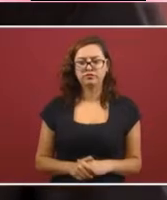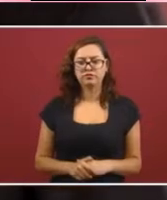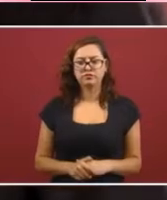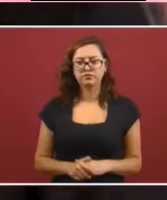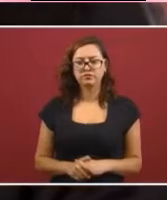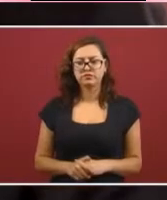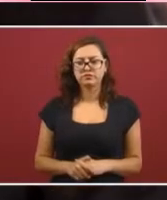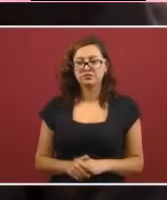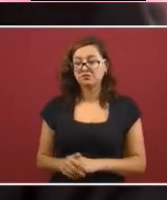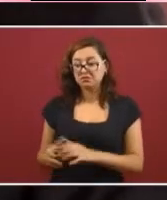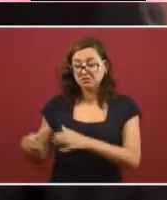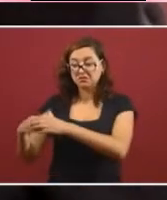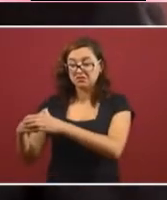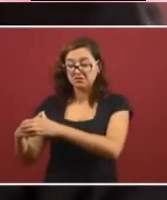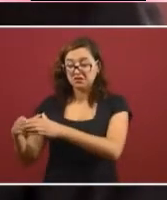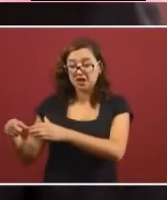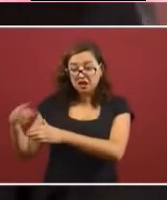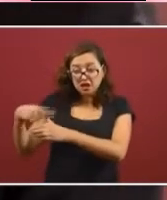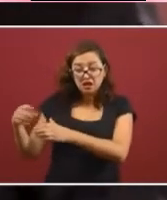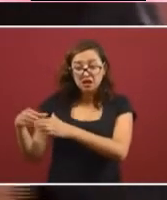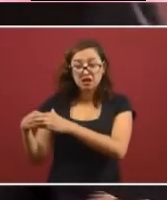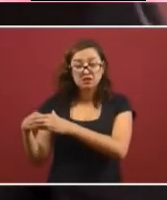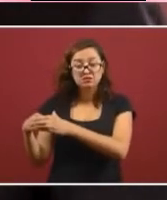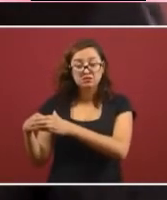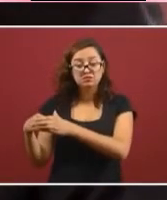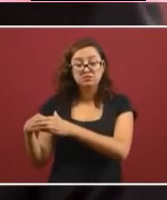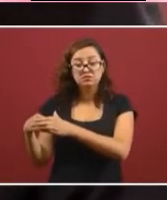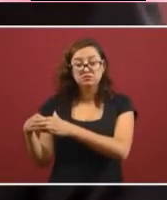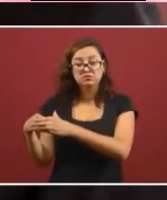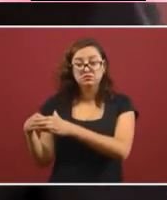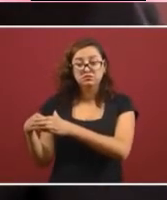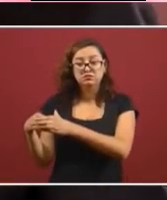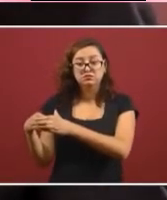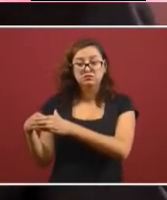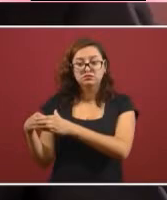to diminish those